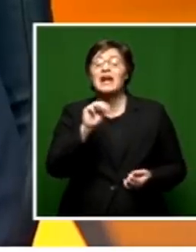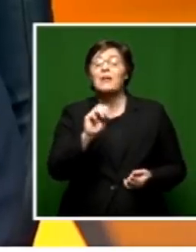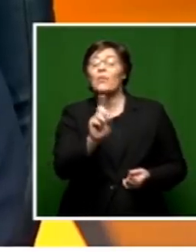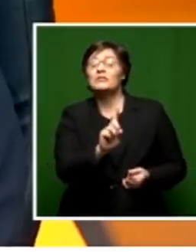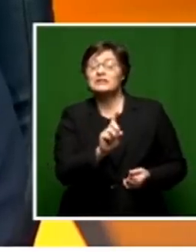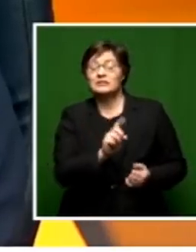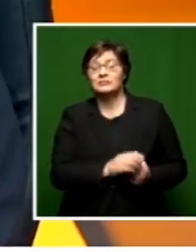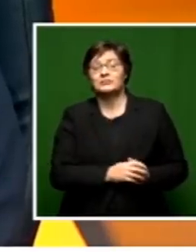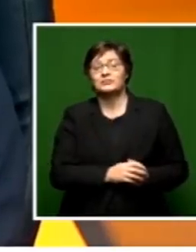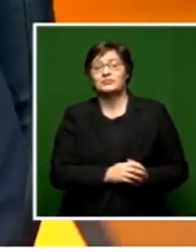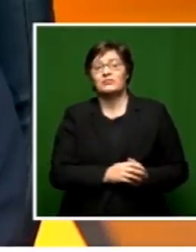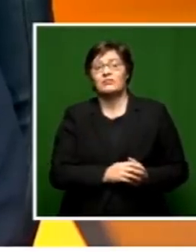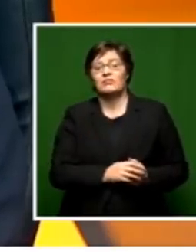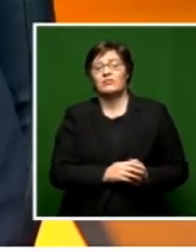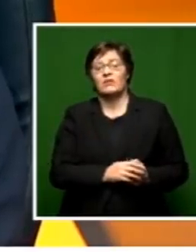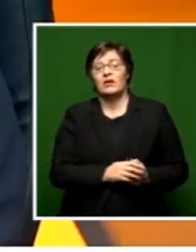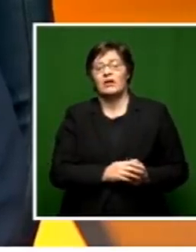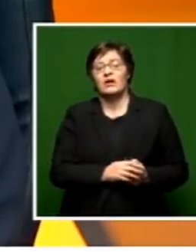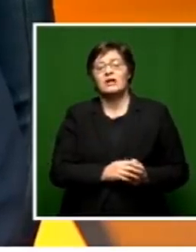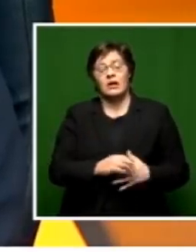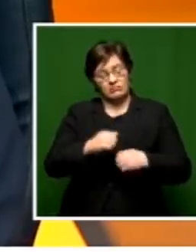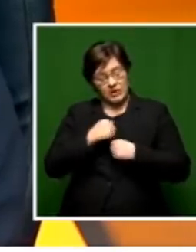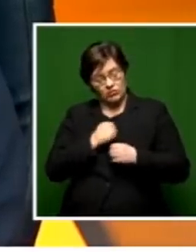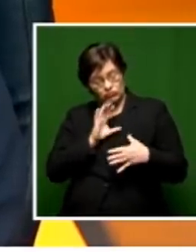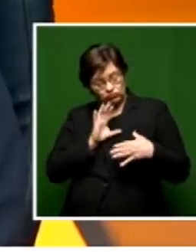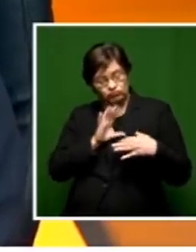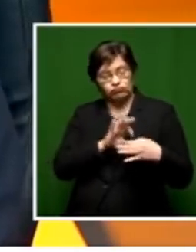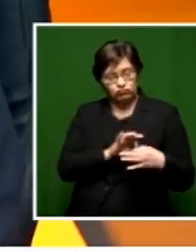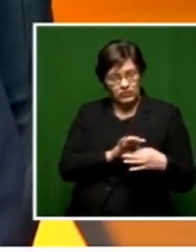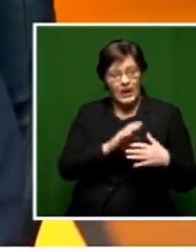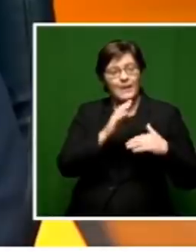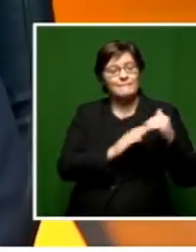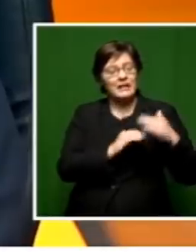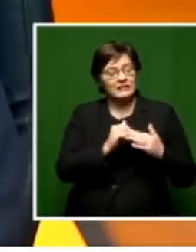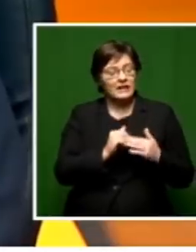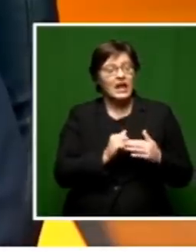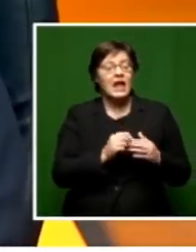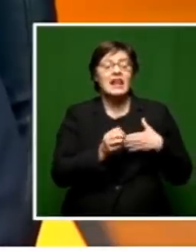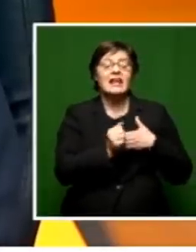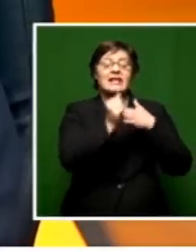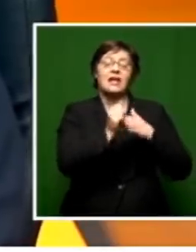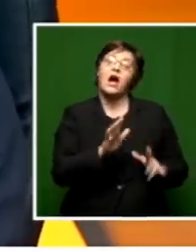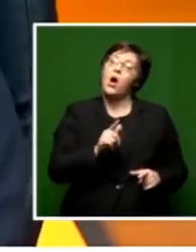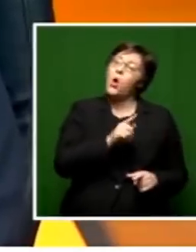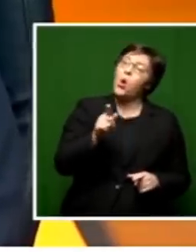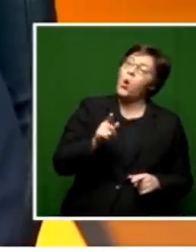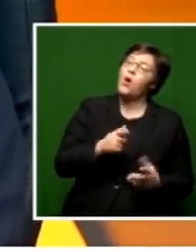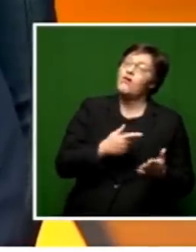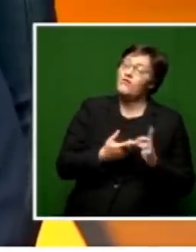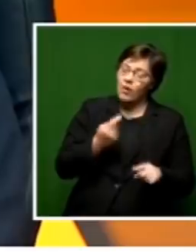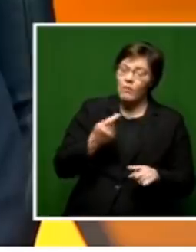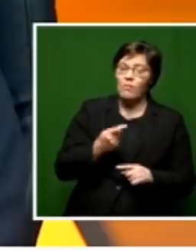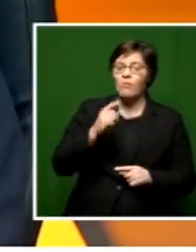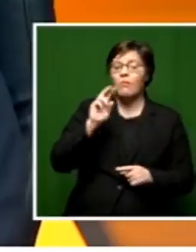So it's built around charismatic leaders, from Holomisa even to different parts of the country. So Bobani was